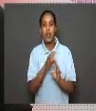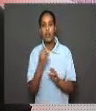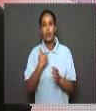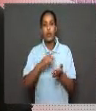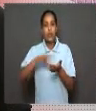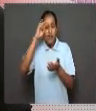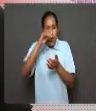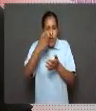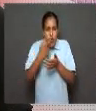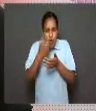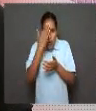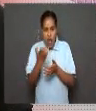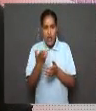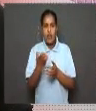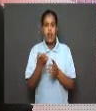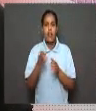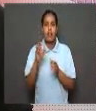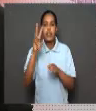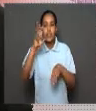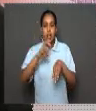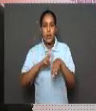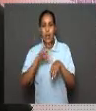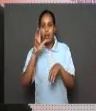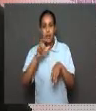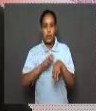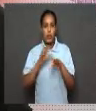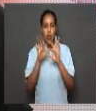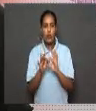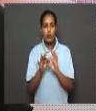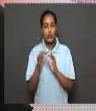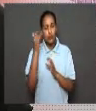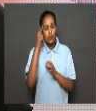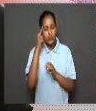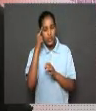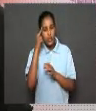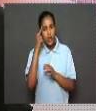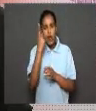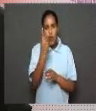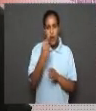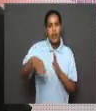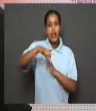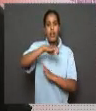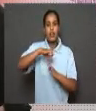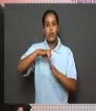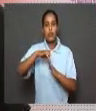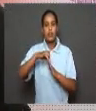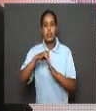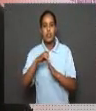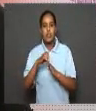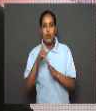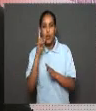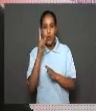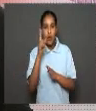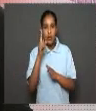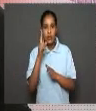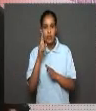learned why double and triple bonds were considered as one electron set when we